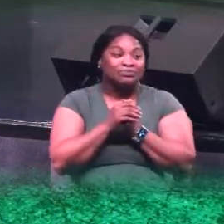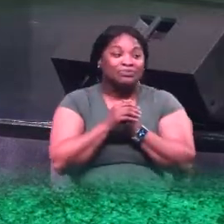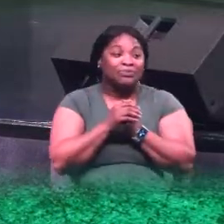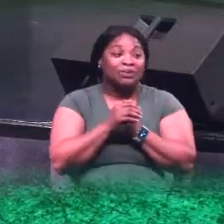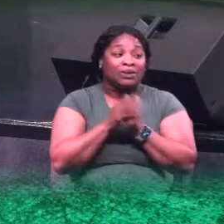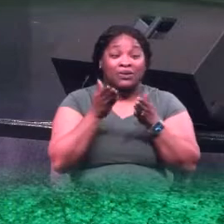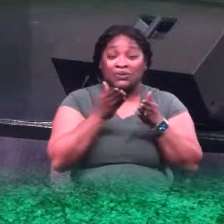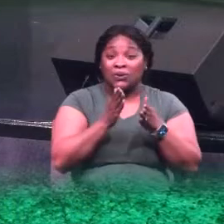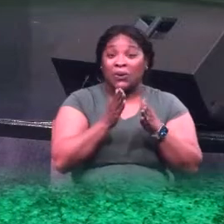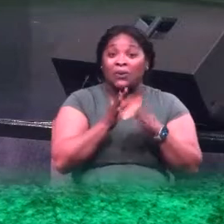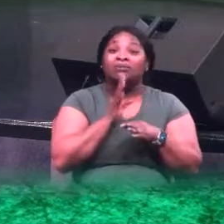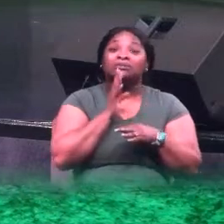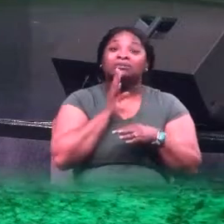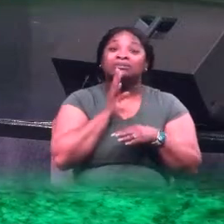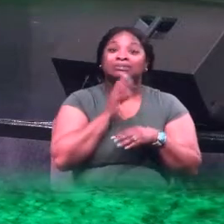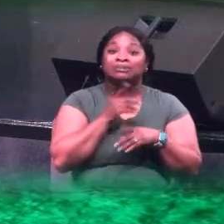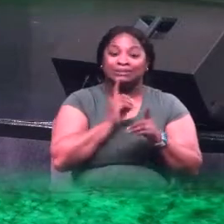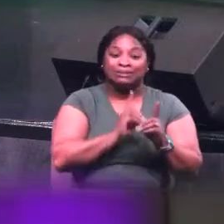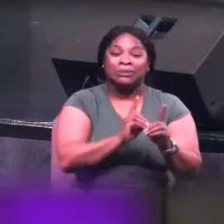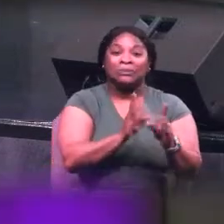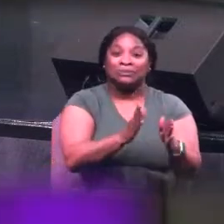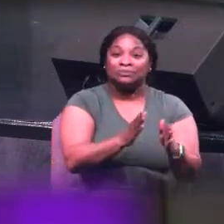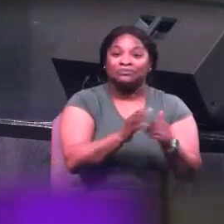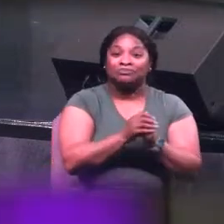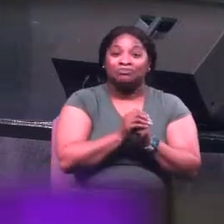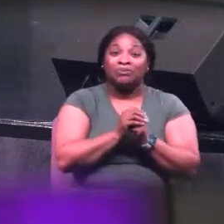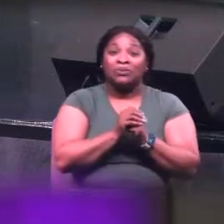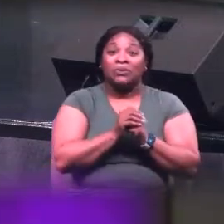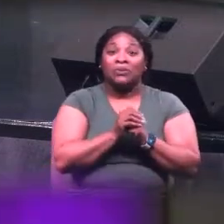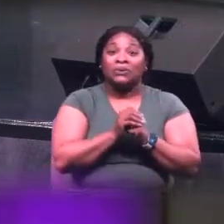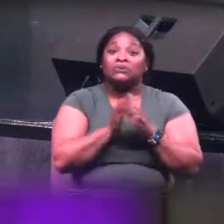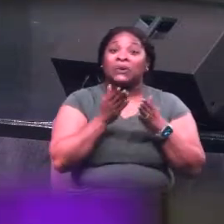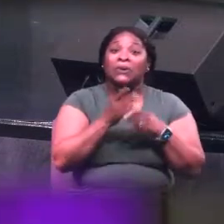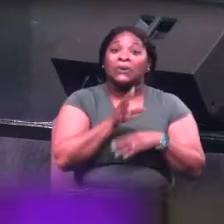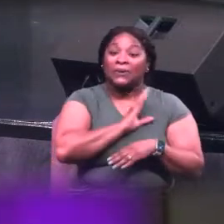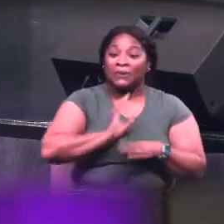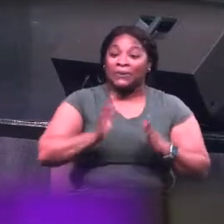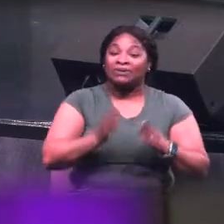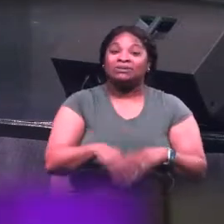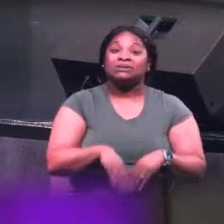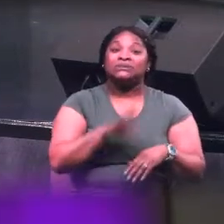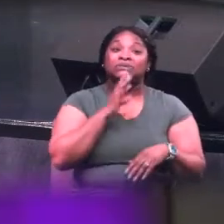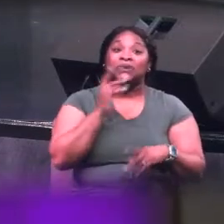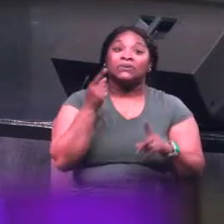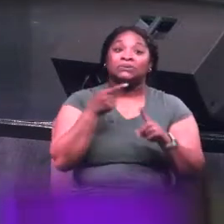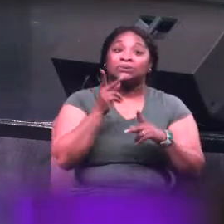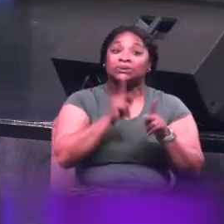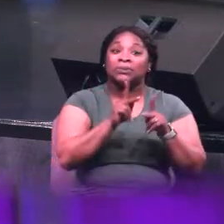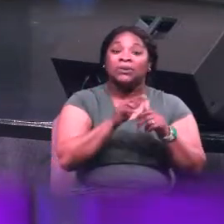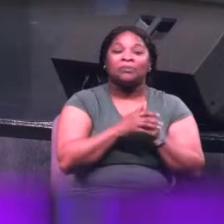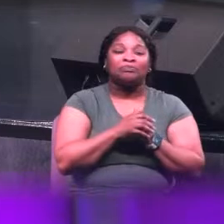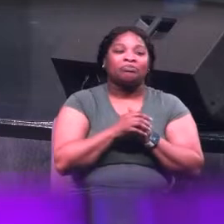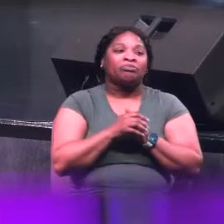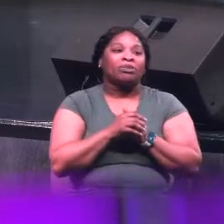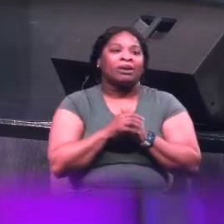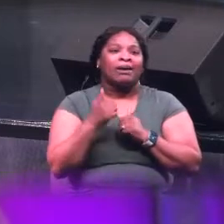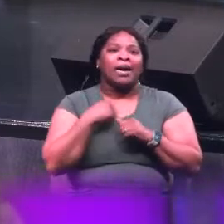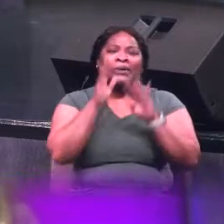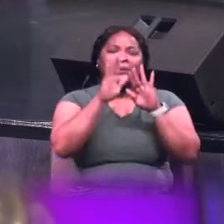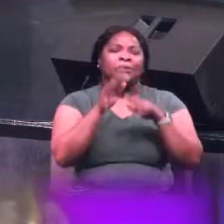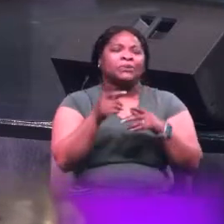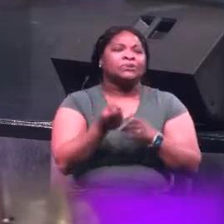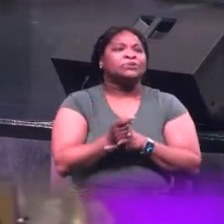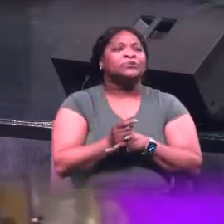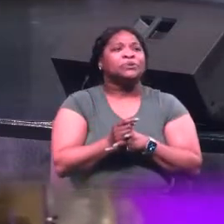There's a way disciples talk to people. There's a way Christians talk to people. Y'all, I was a part of a wonderful event here